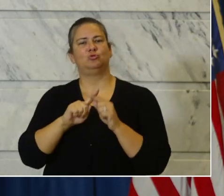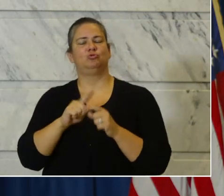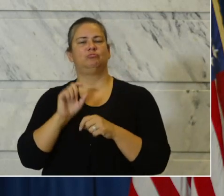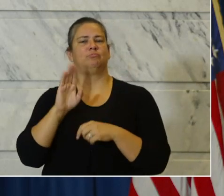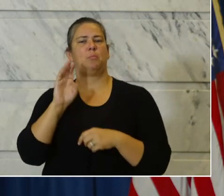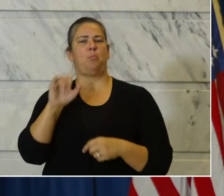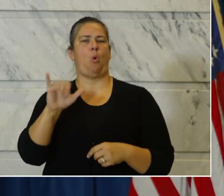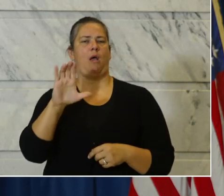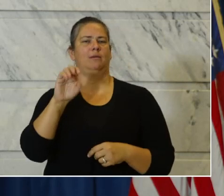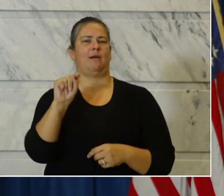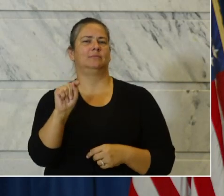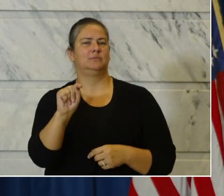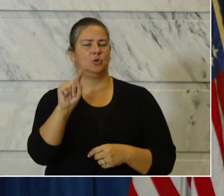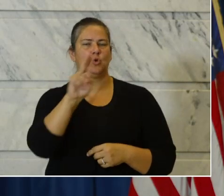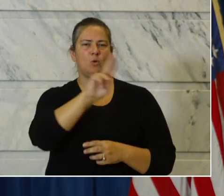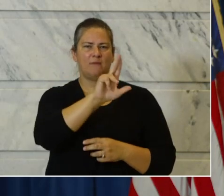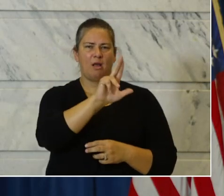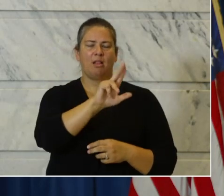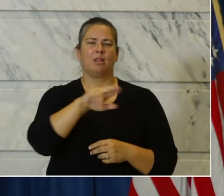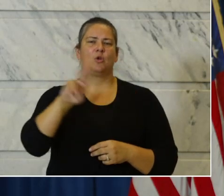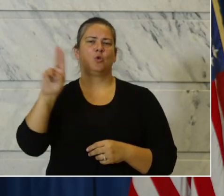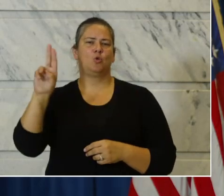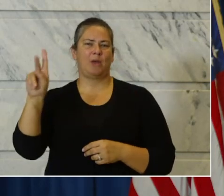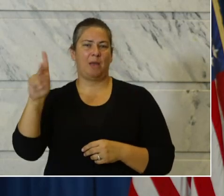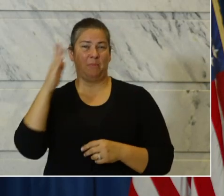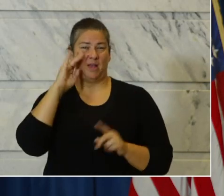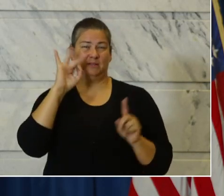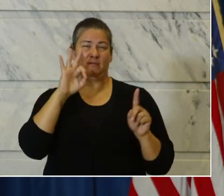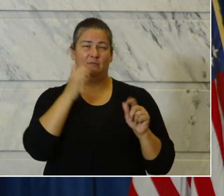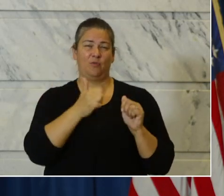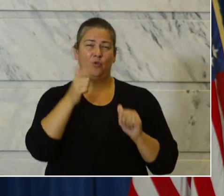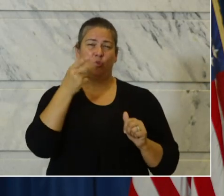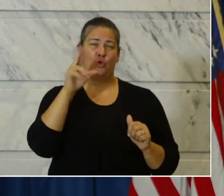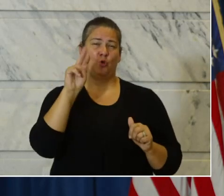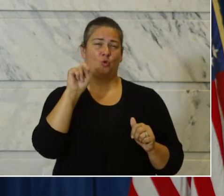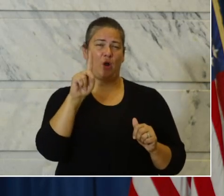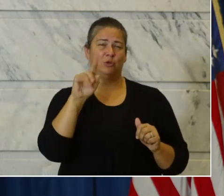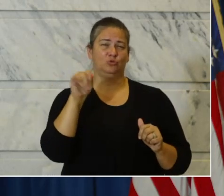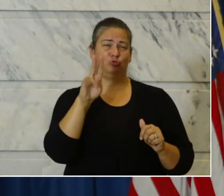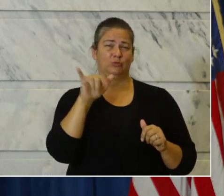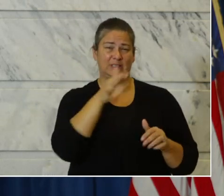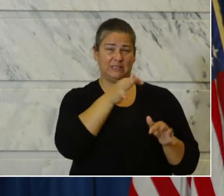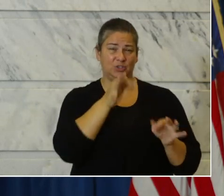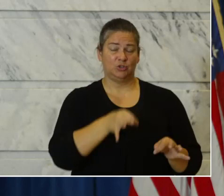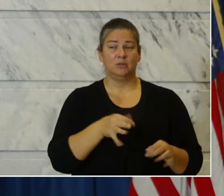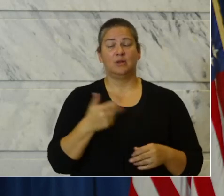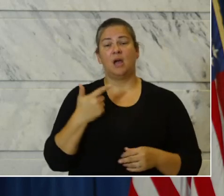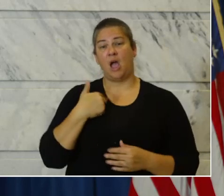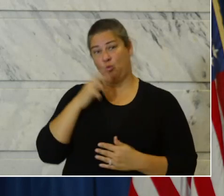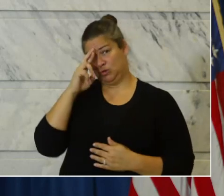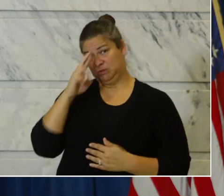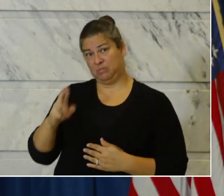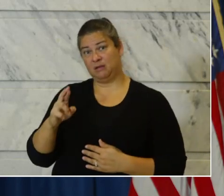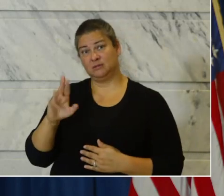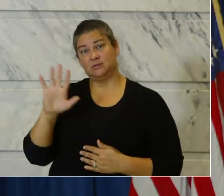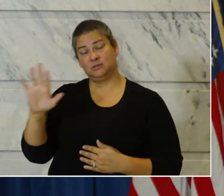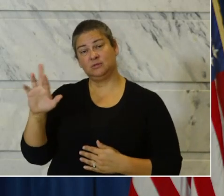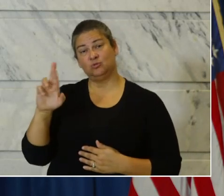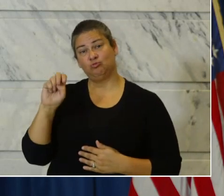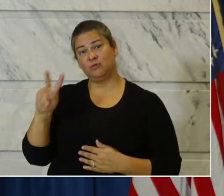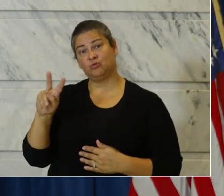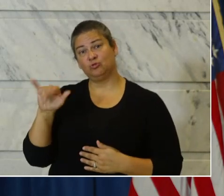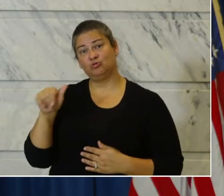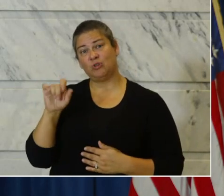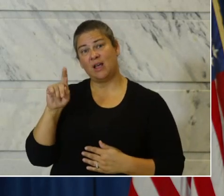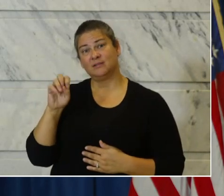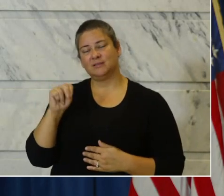or because of the grand jury decision. I respect Reverend Jackson, but they didn't